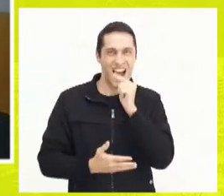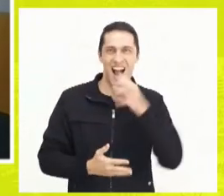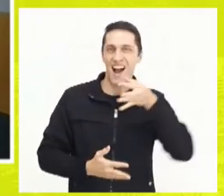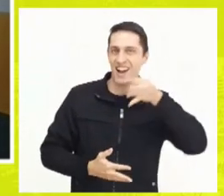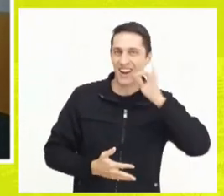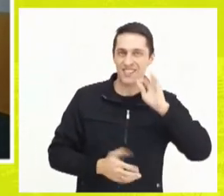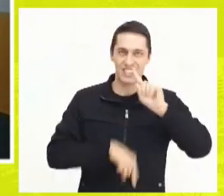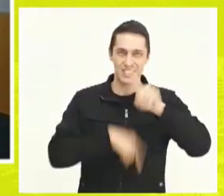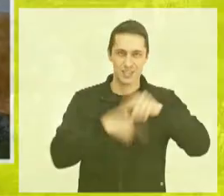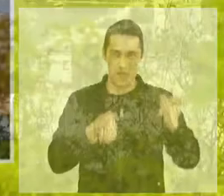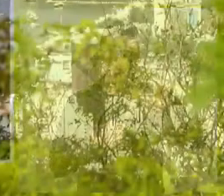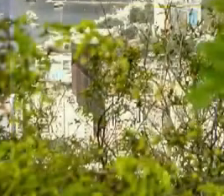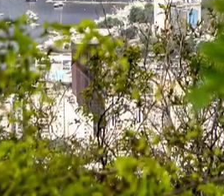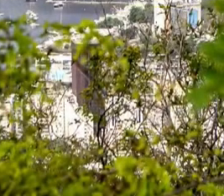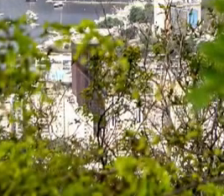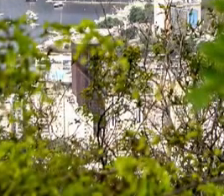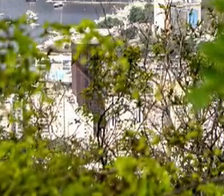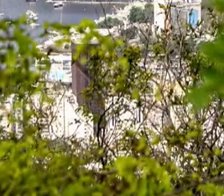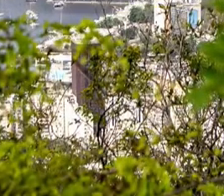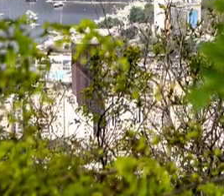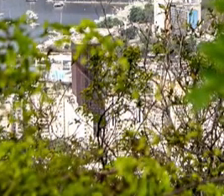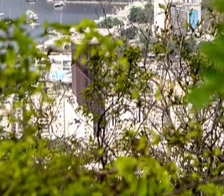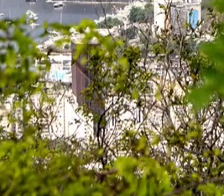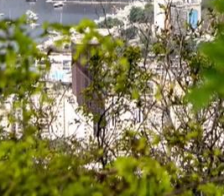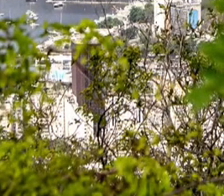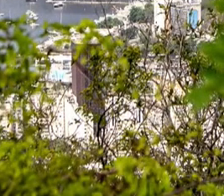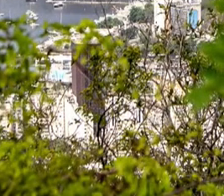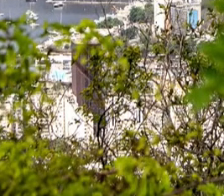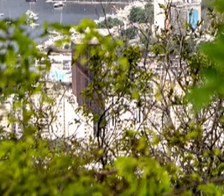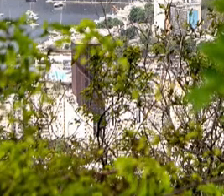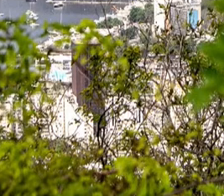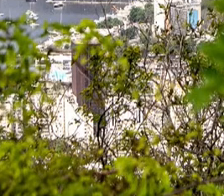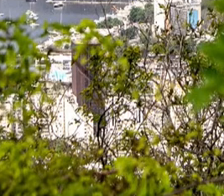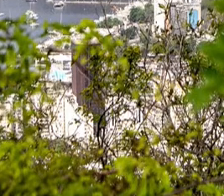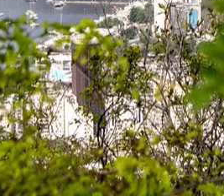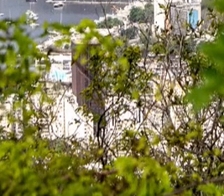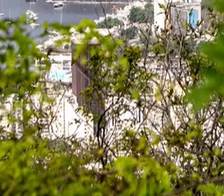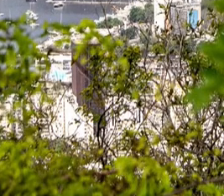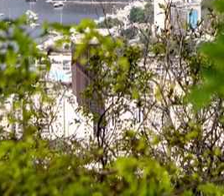water go get some coffee and we're coming back in about three minutes